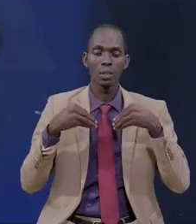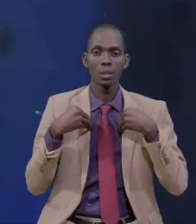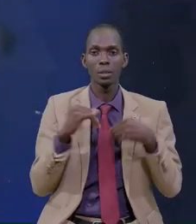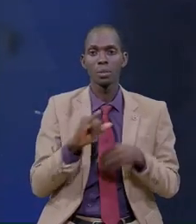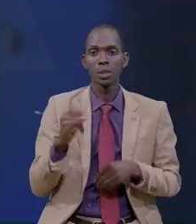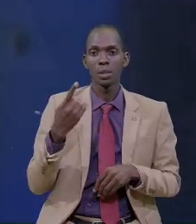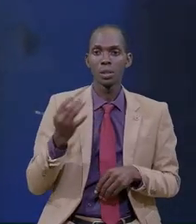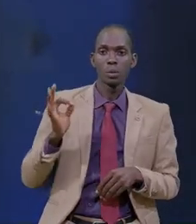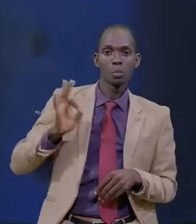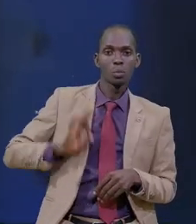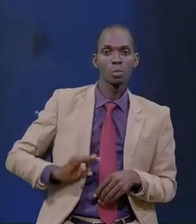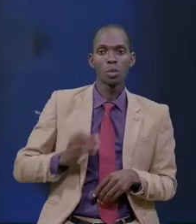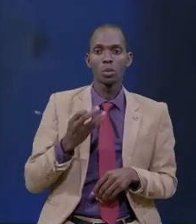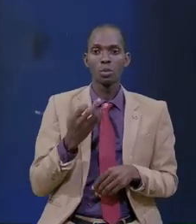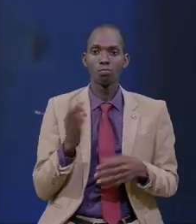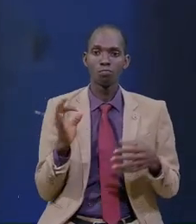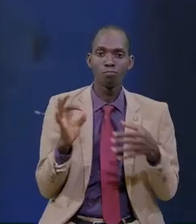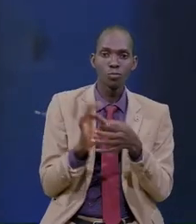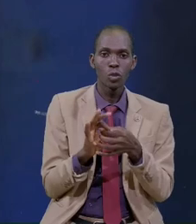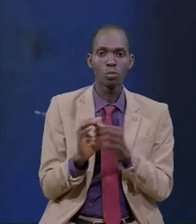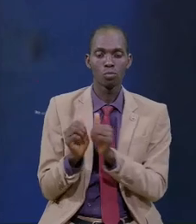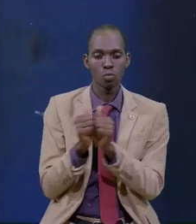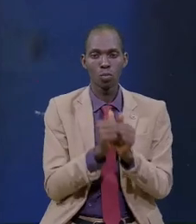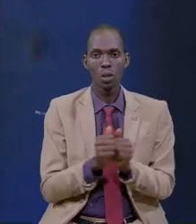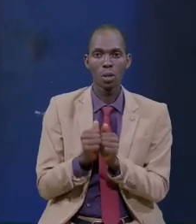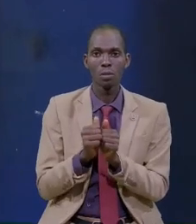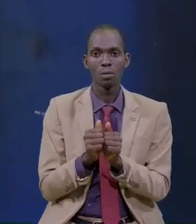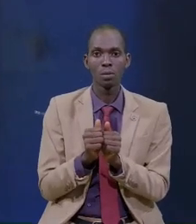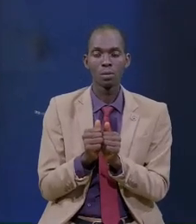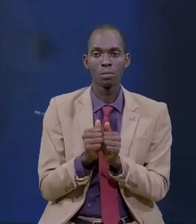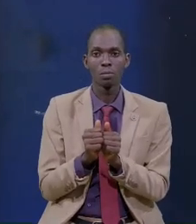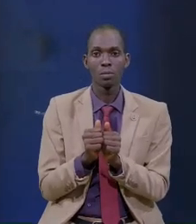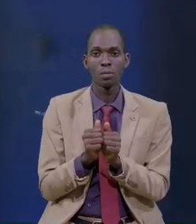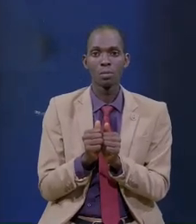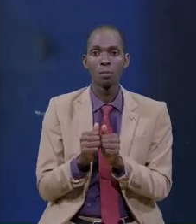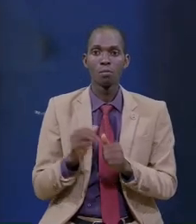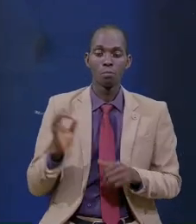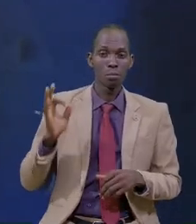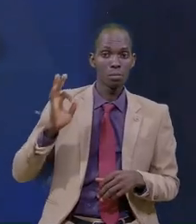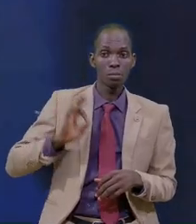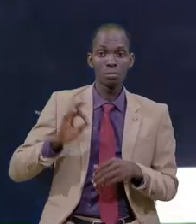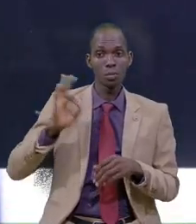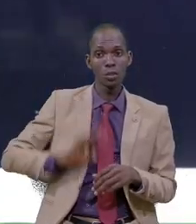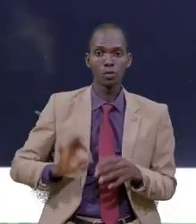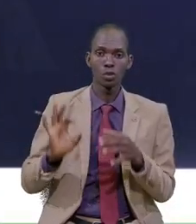benefits of joint together salvation, benefits joined together by